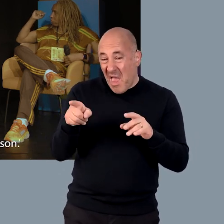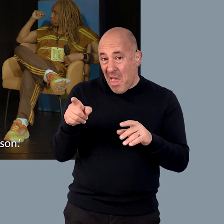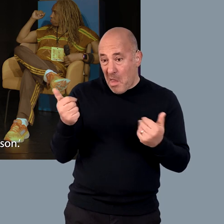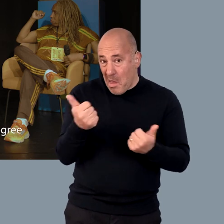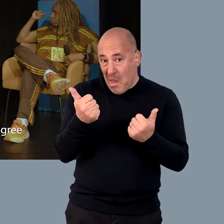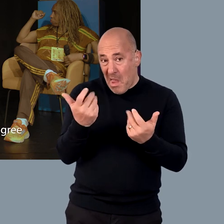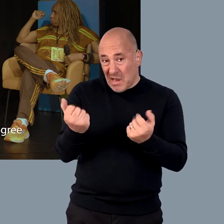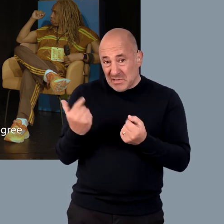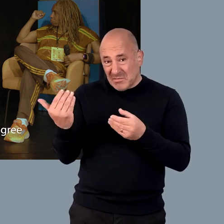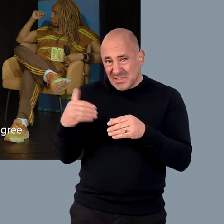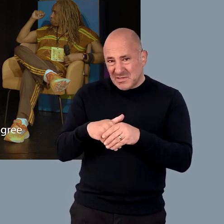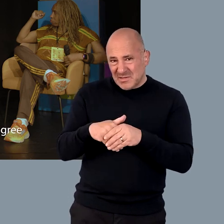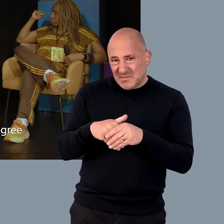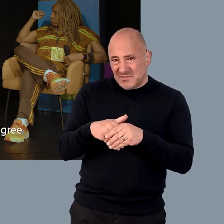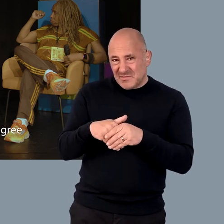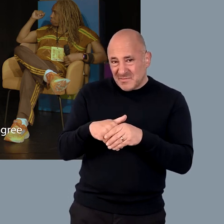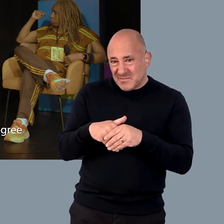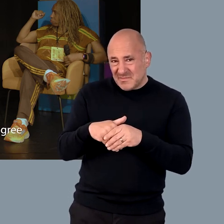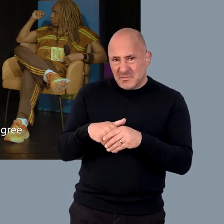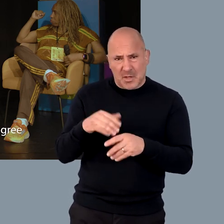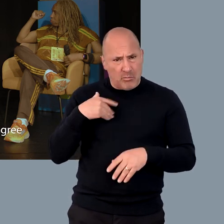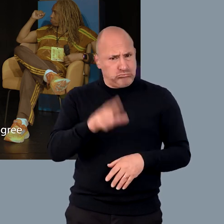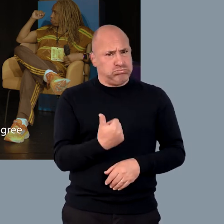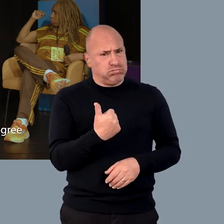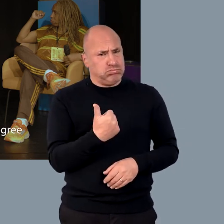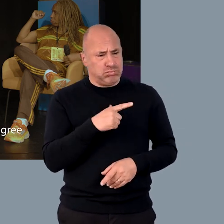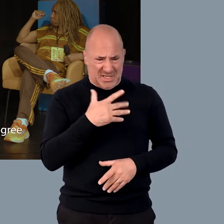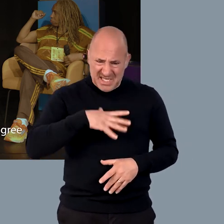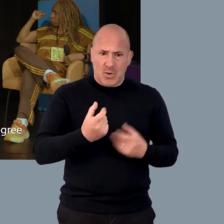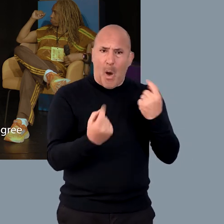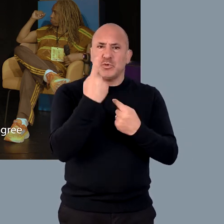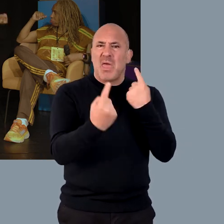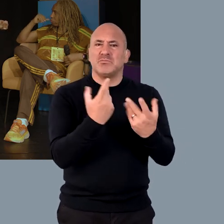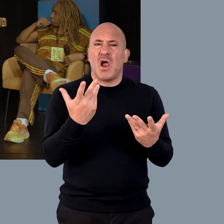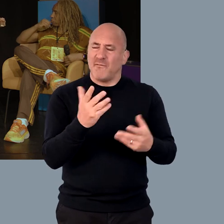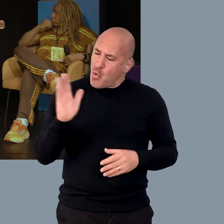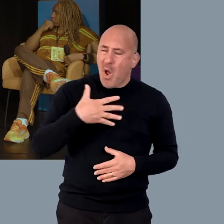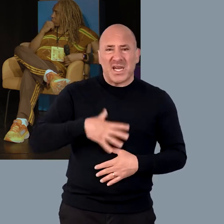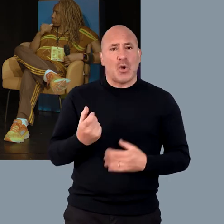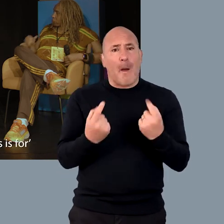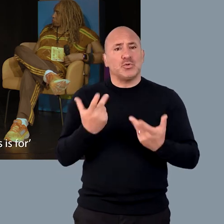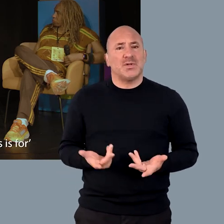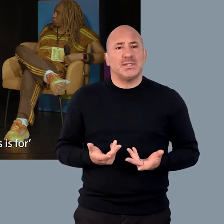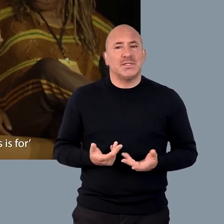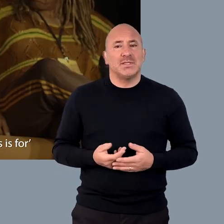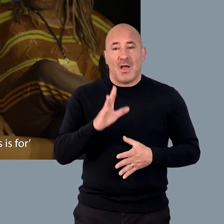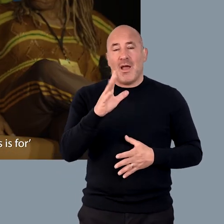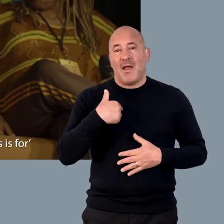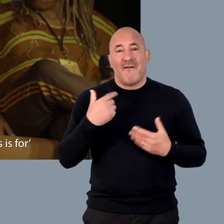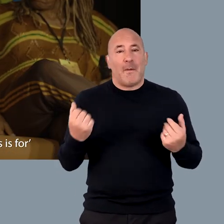queer person and would they could they be in it and I absolutely agree those people need people need opportunities everyone needs opportunities but